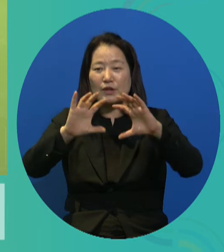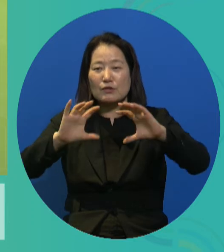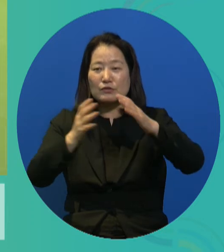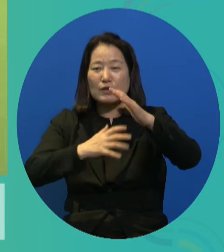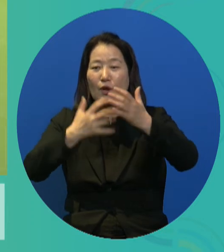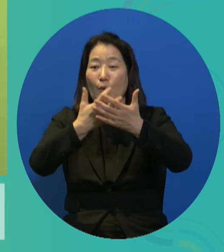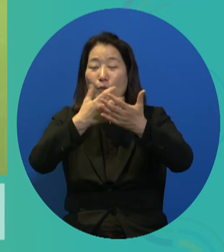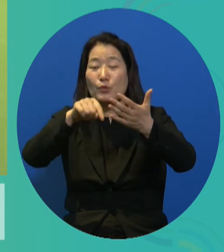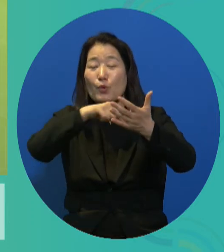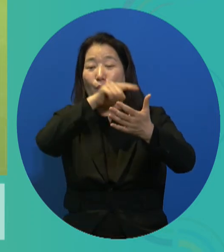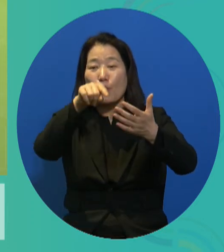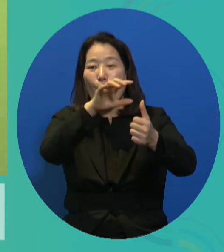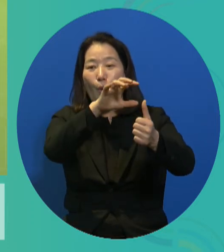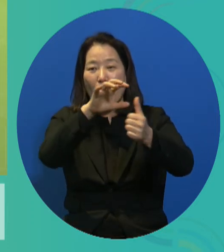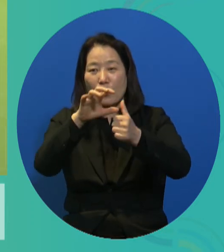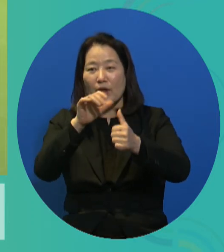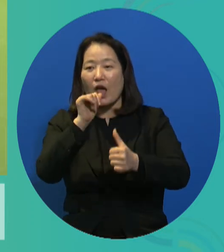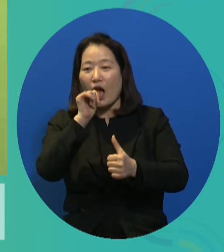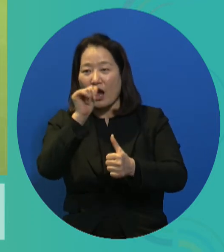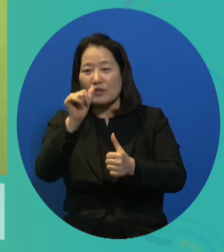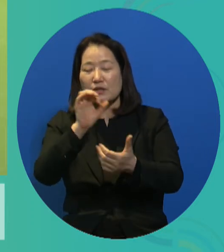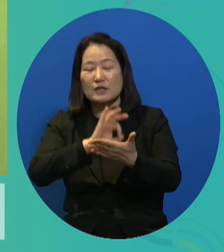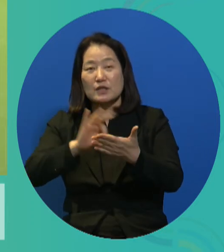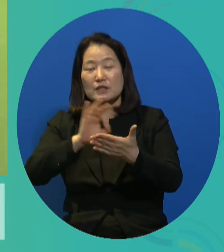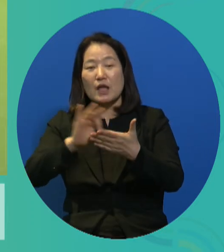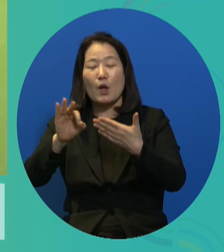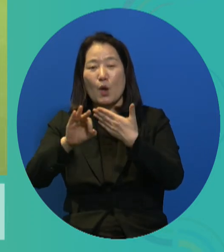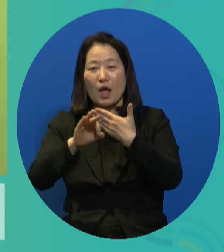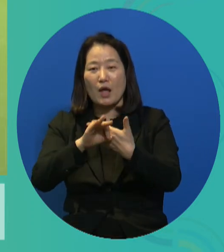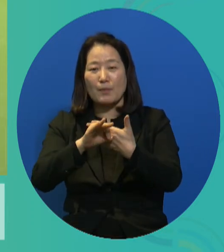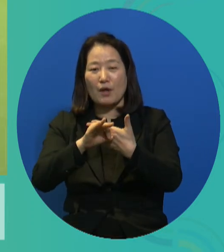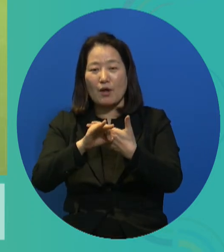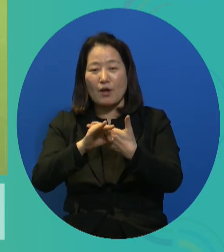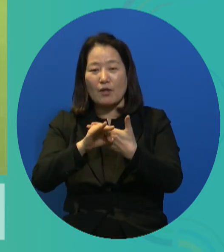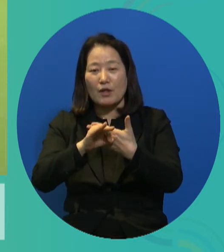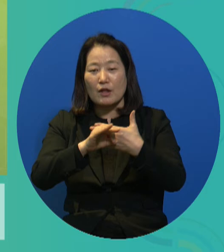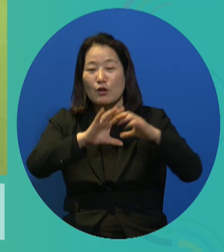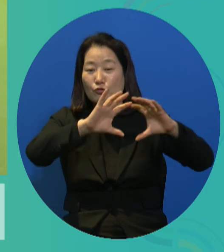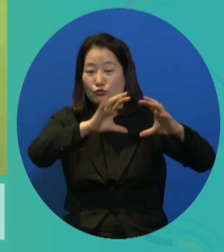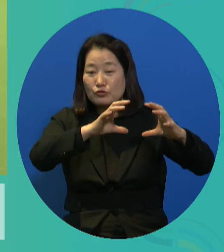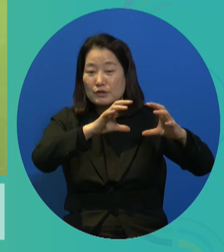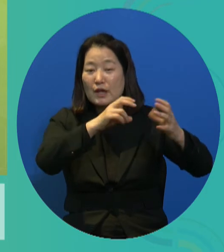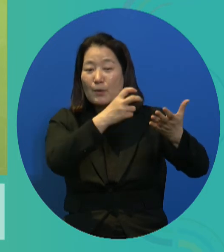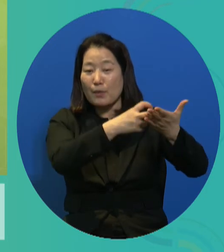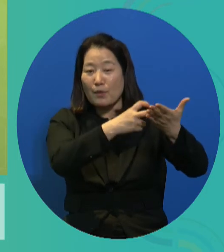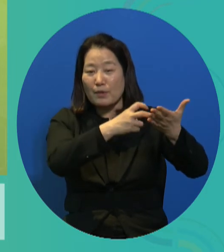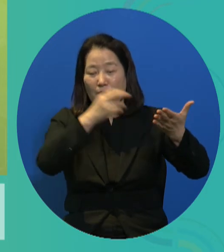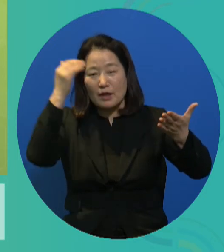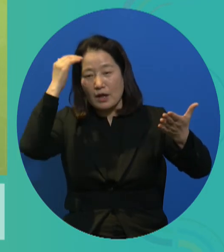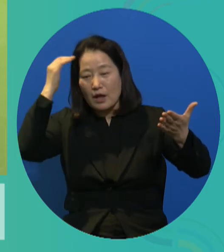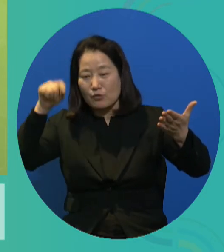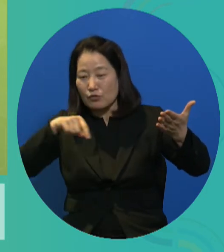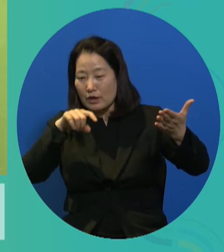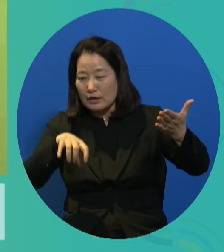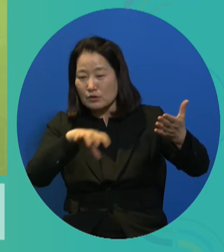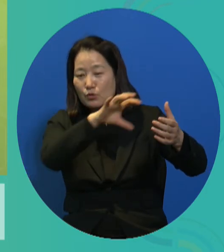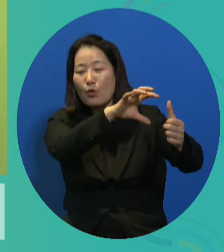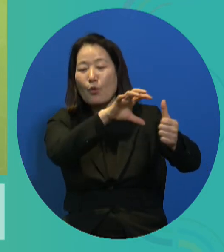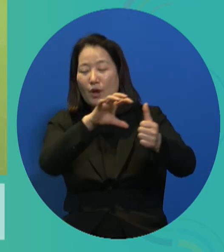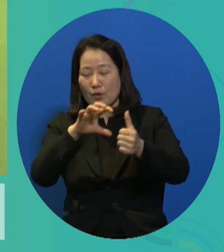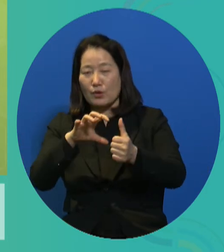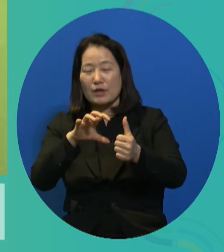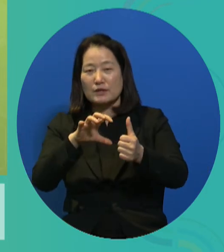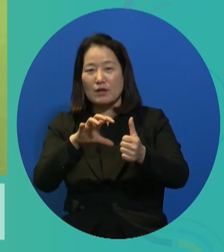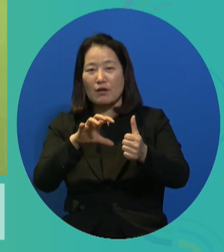been done. So if we want to have international level of protection for many of these rights, we have